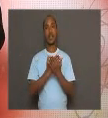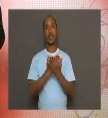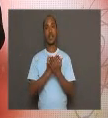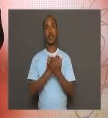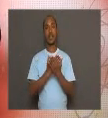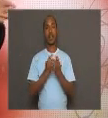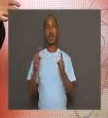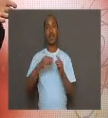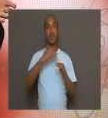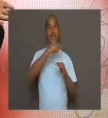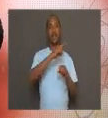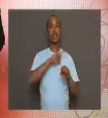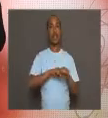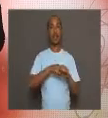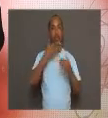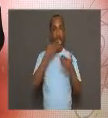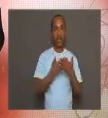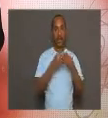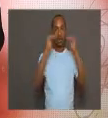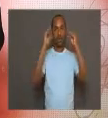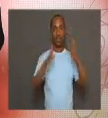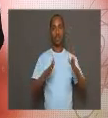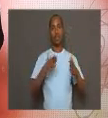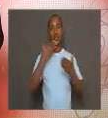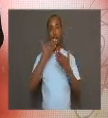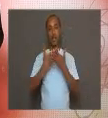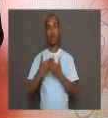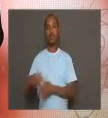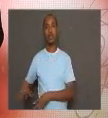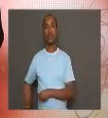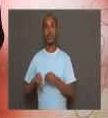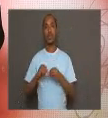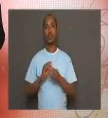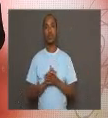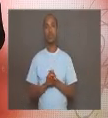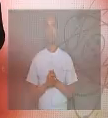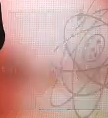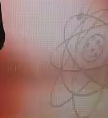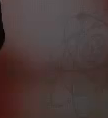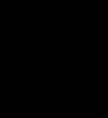lesson. Until next time, thank you, teacher. Thank you, students.